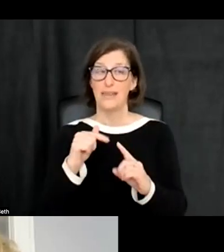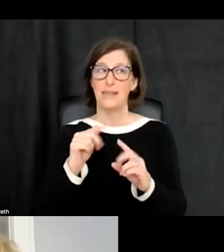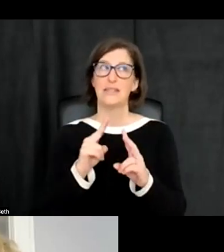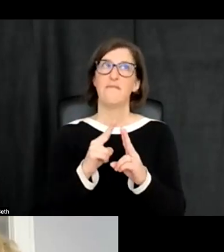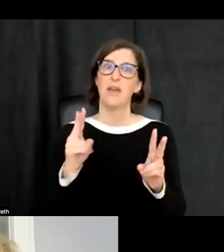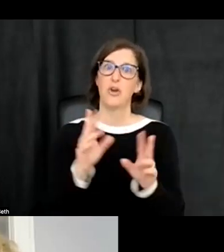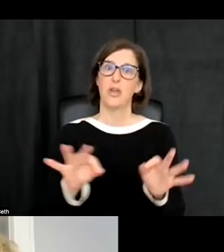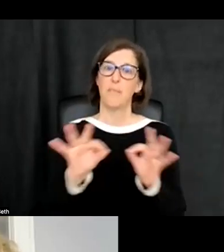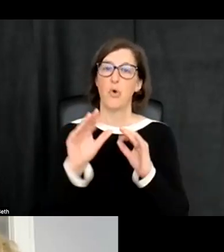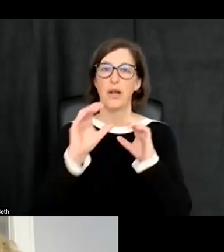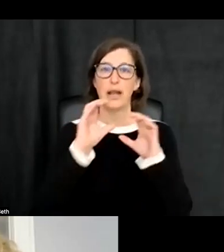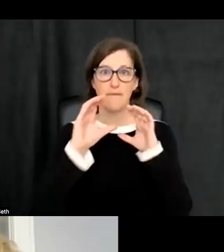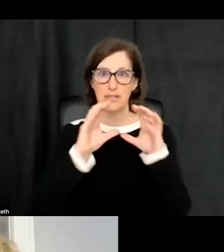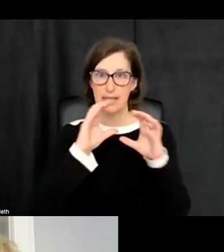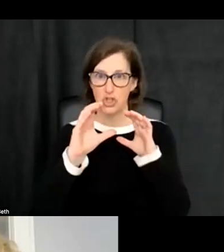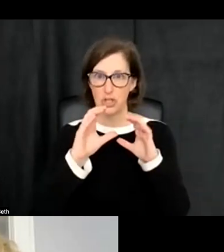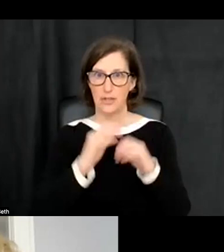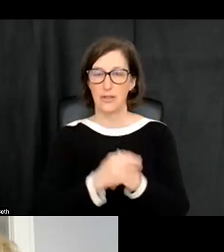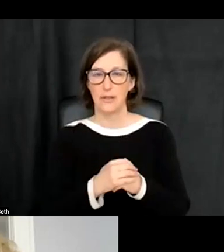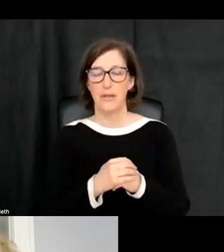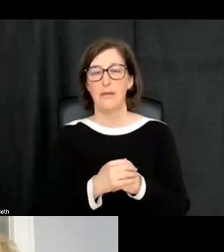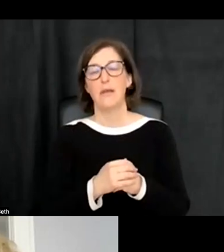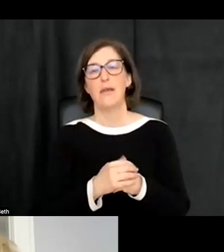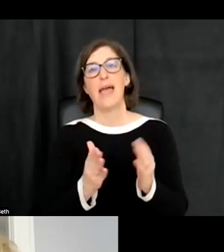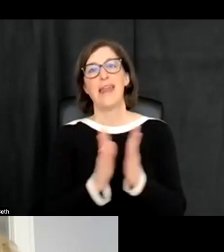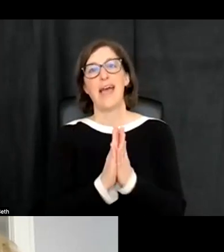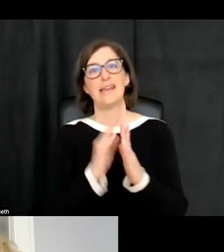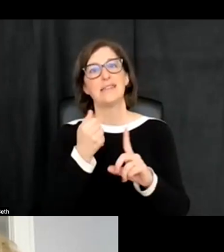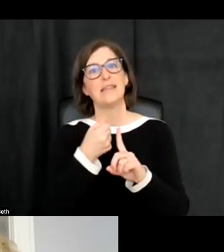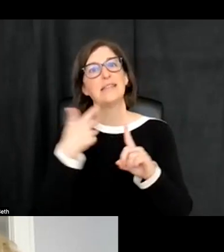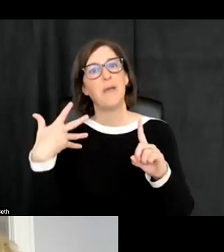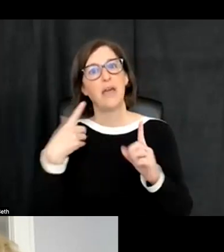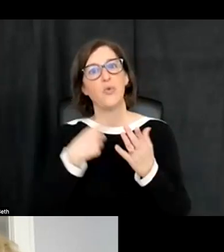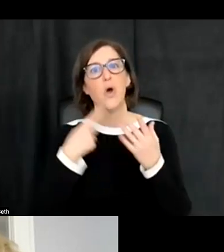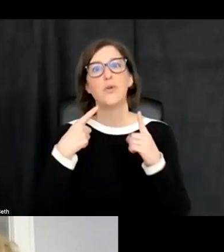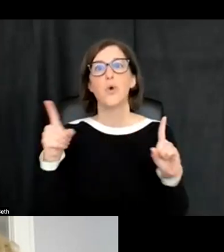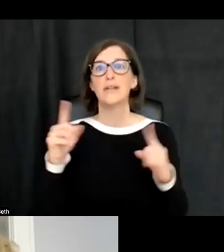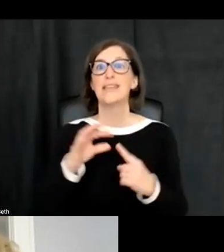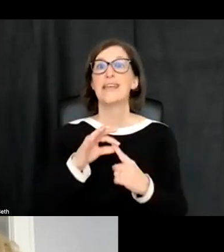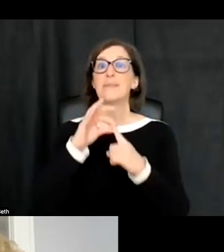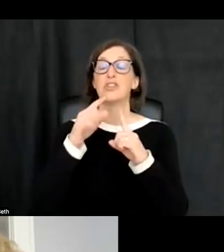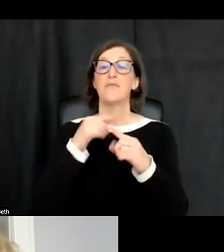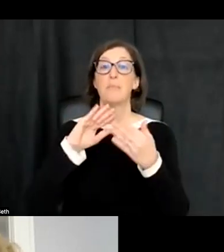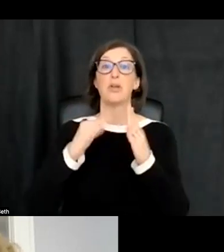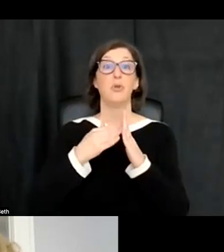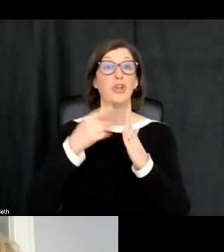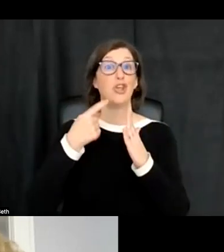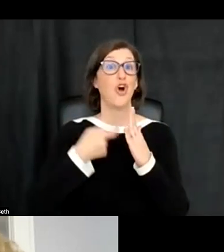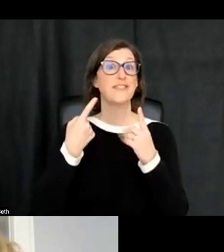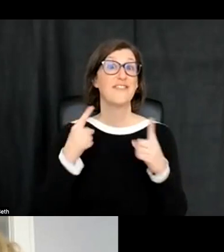important conversation and seek to expand what works, particularly from a community cost-effective